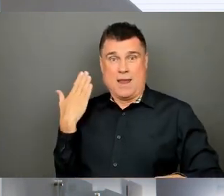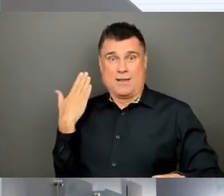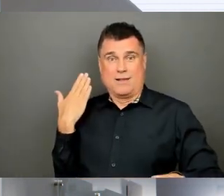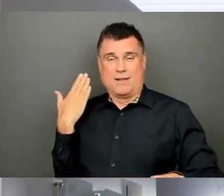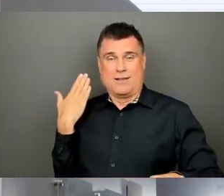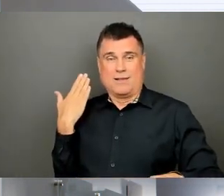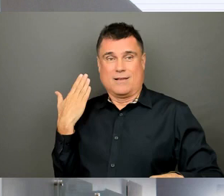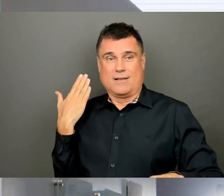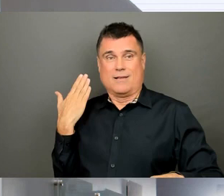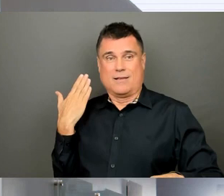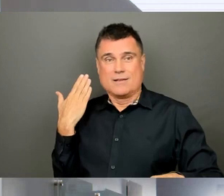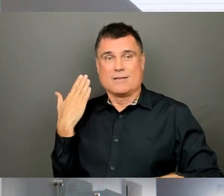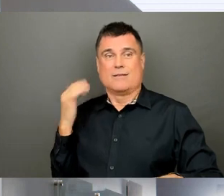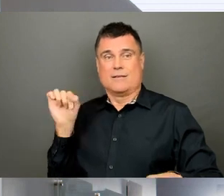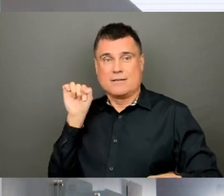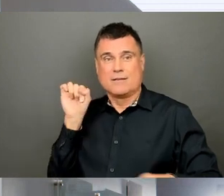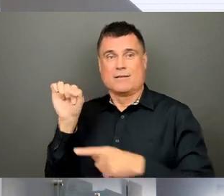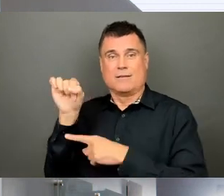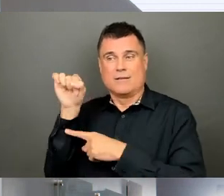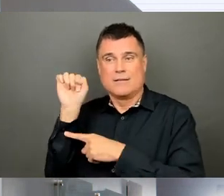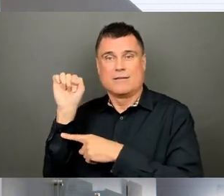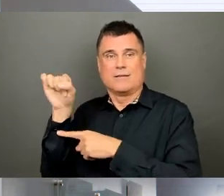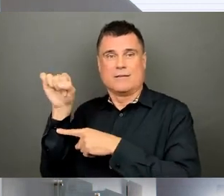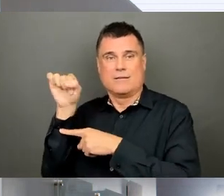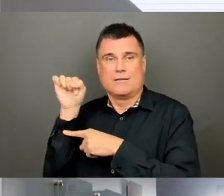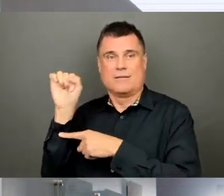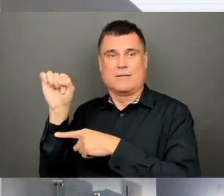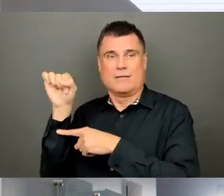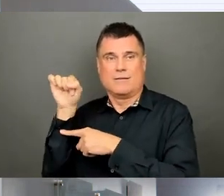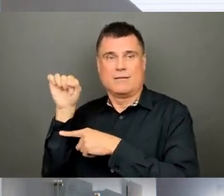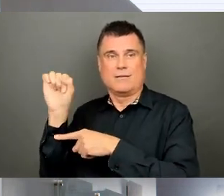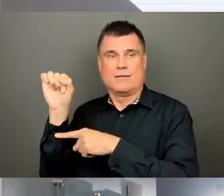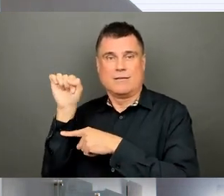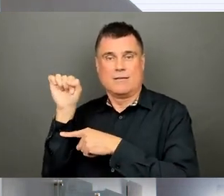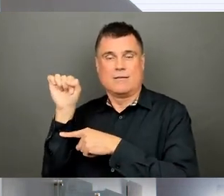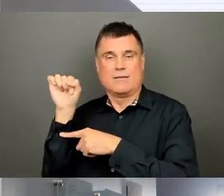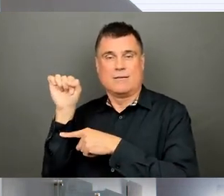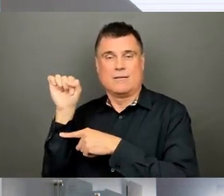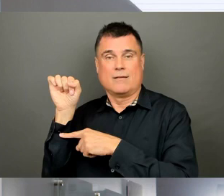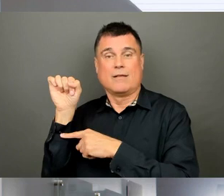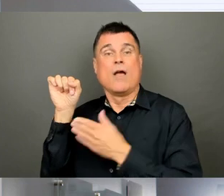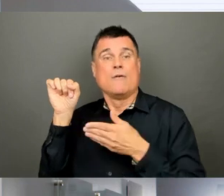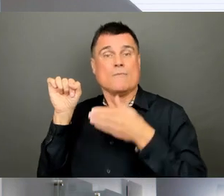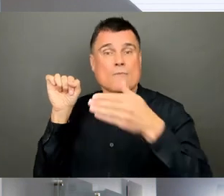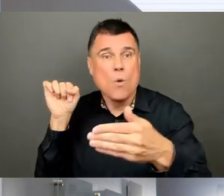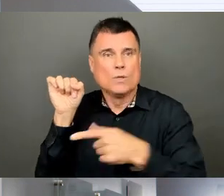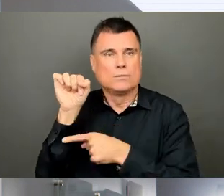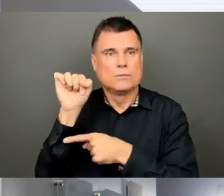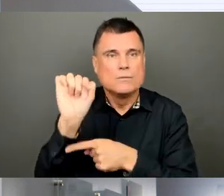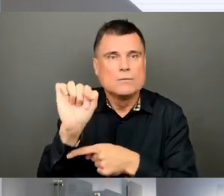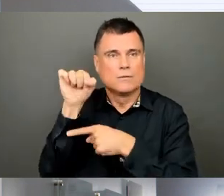back, groove, 7, 8. 1, 2, 3, 4, 5, 6, back to the forward